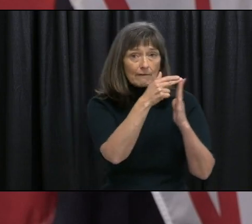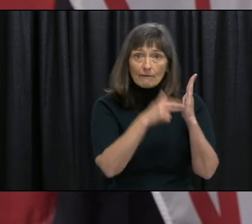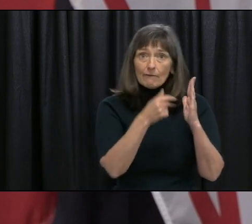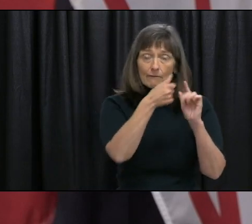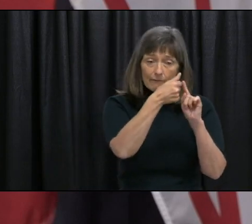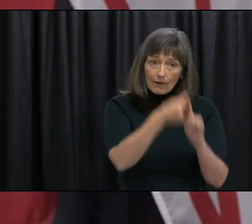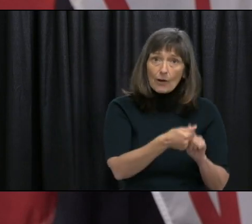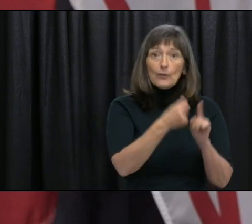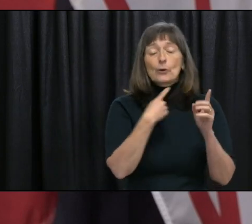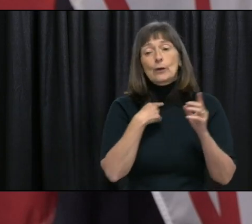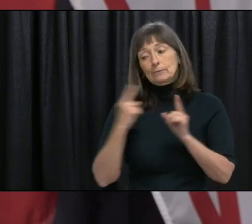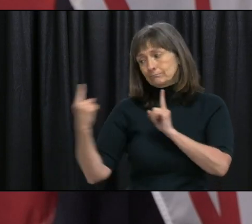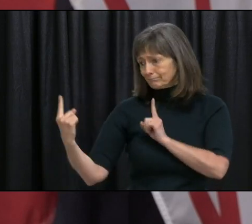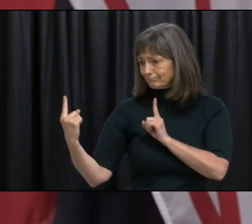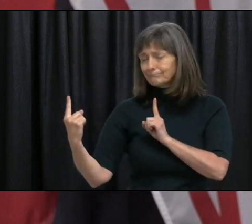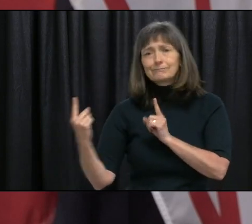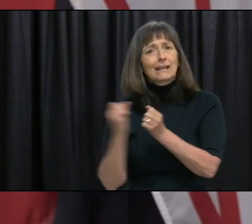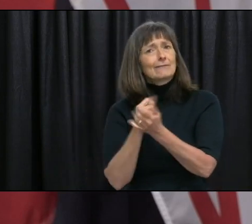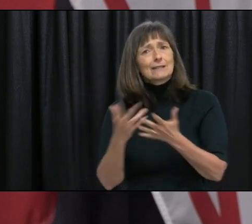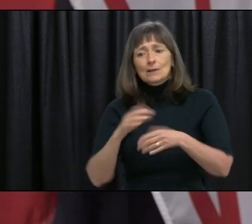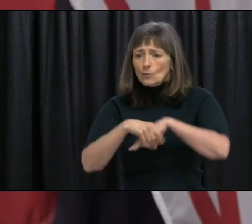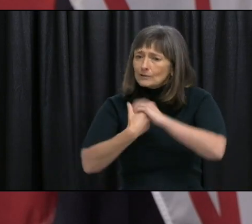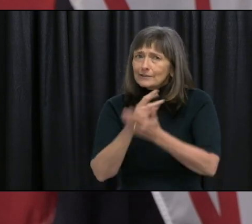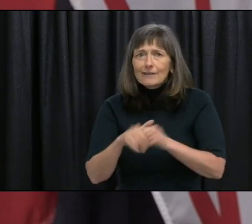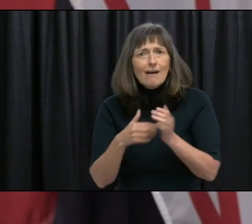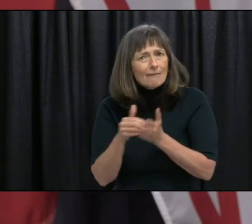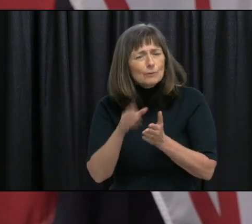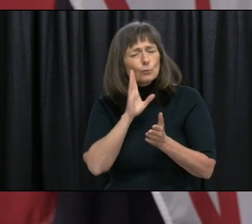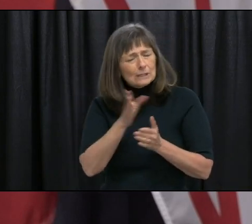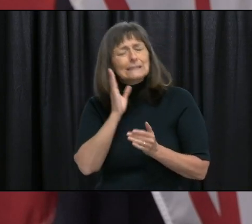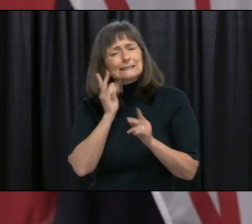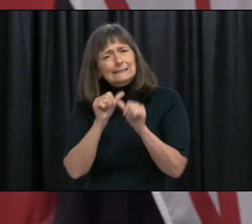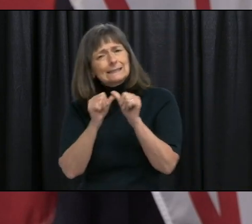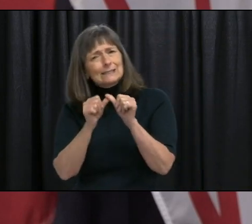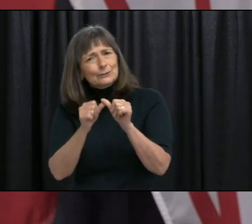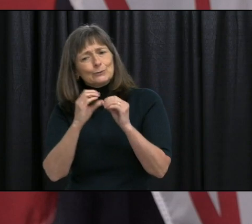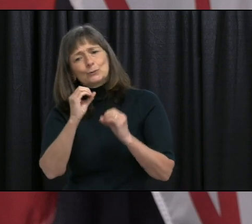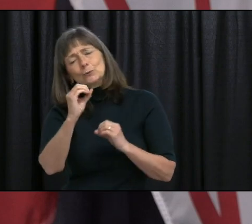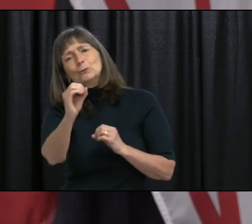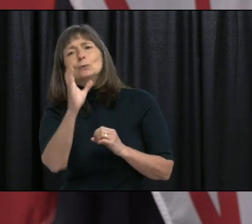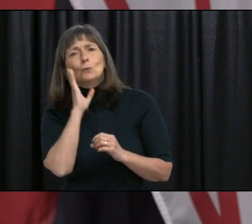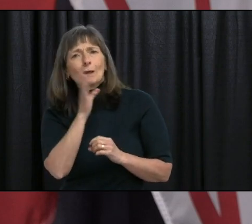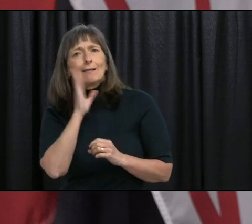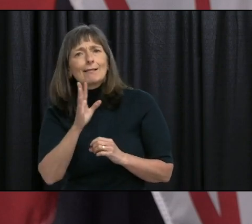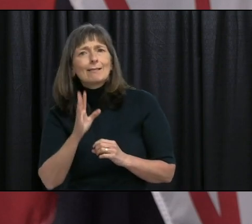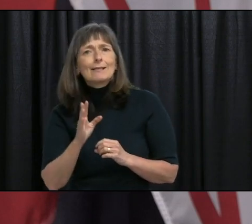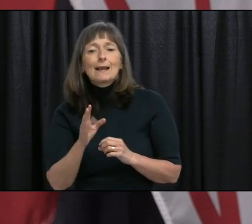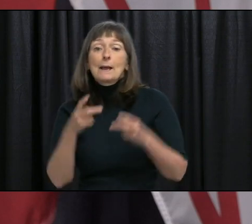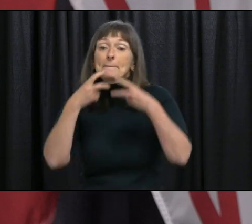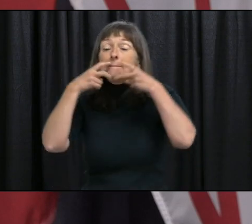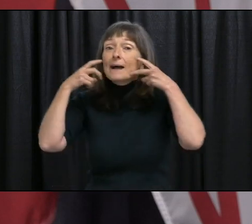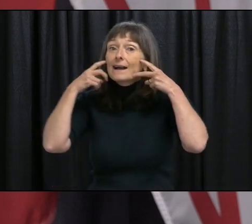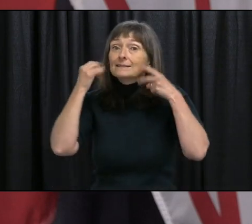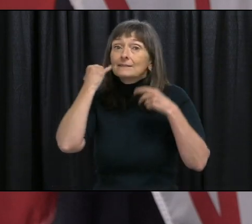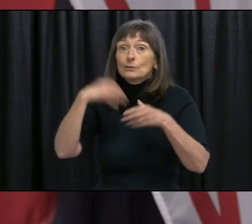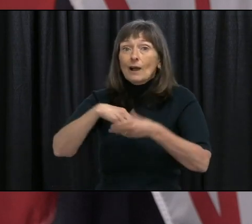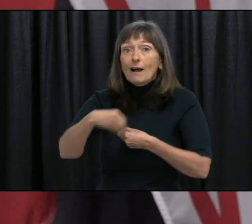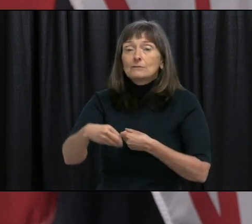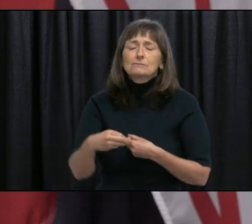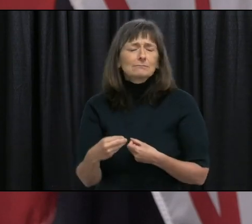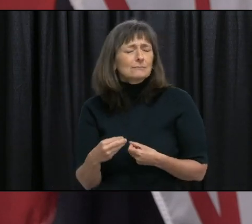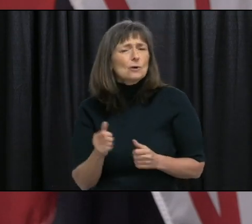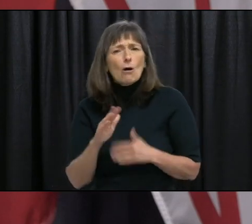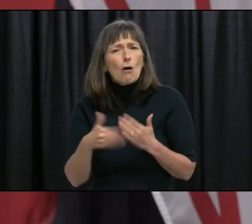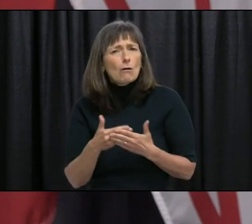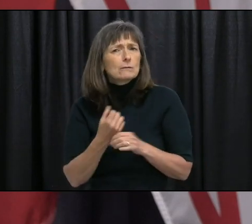reminding ourselves to stay within the bubbles, wash our hands frequently, physical distancing from others, and wearing a mask when you can't safely do so.